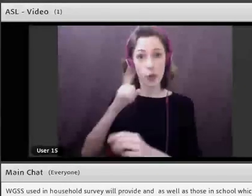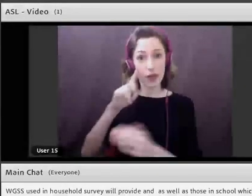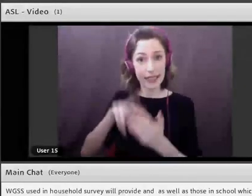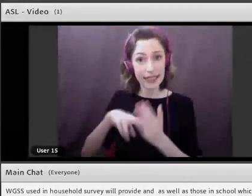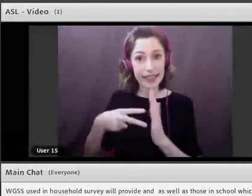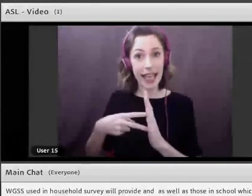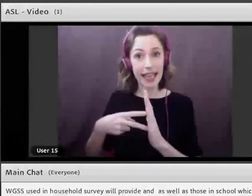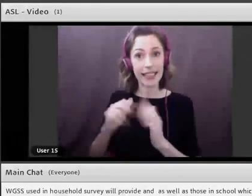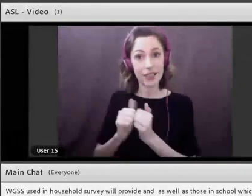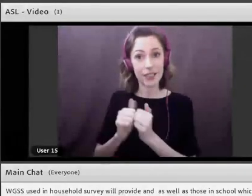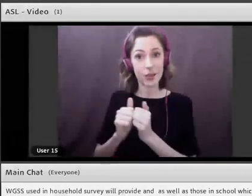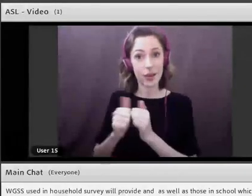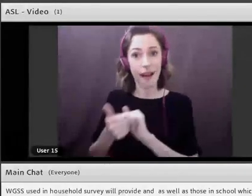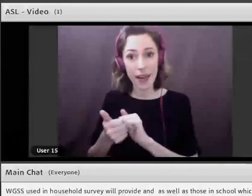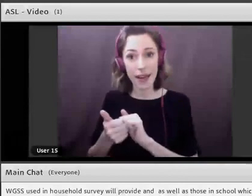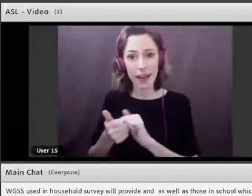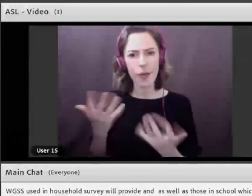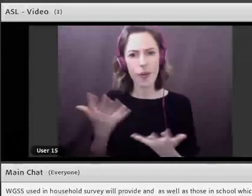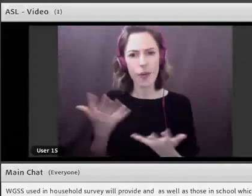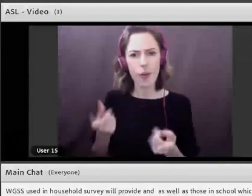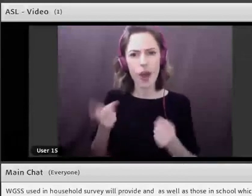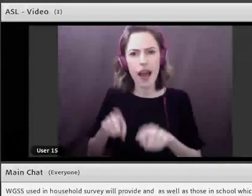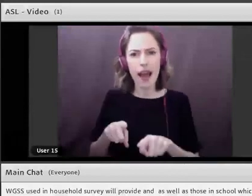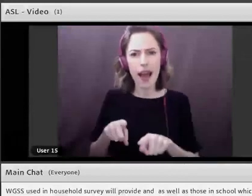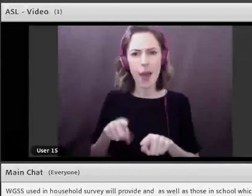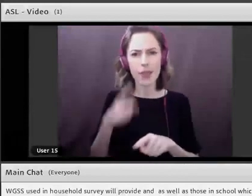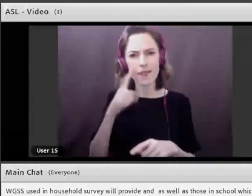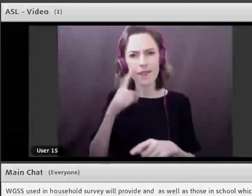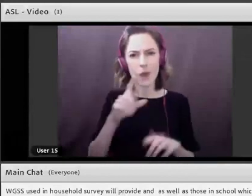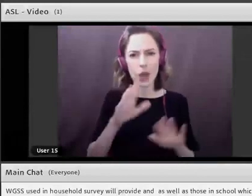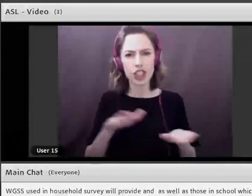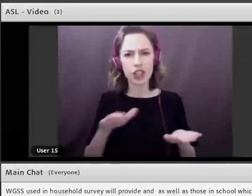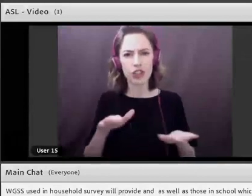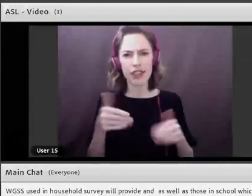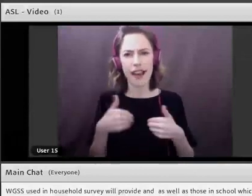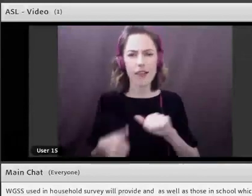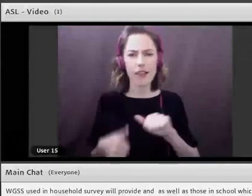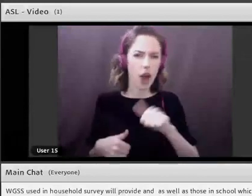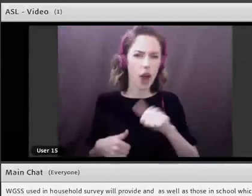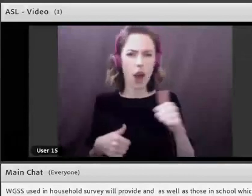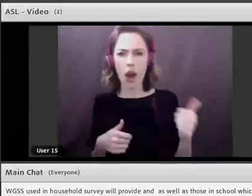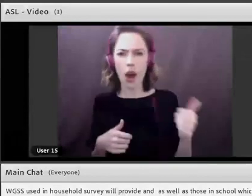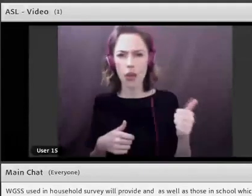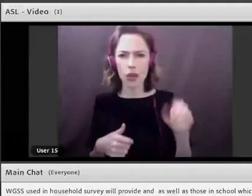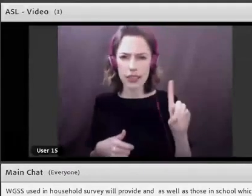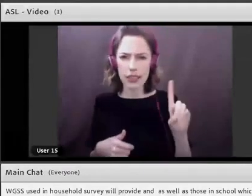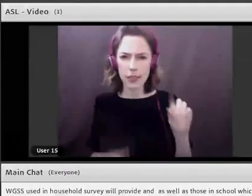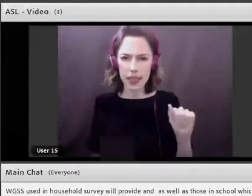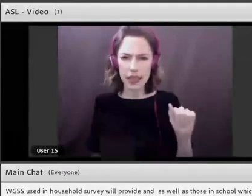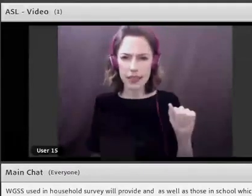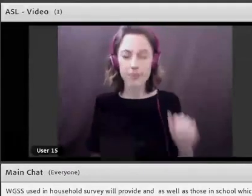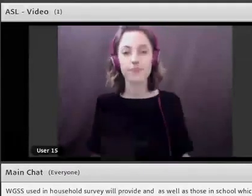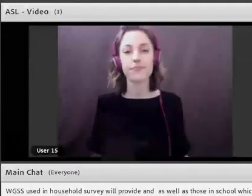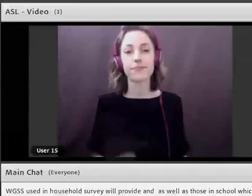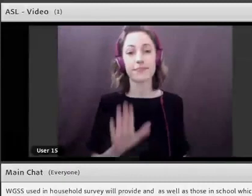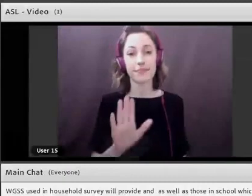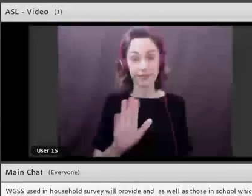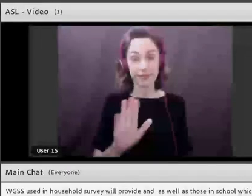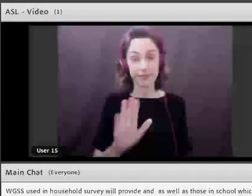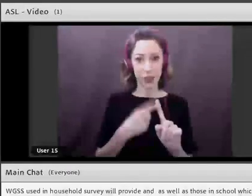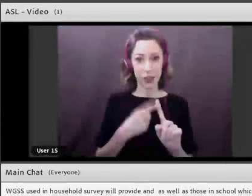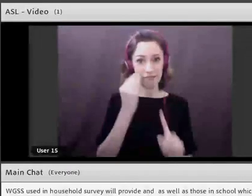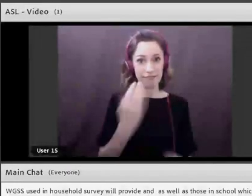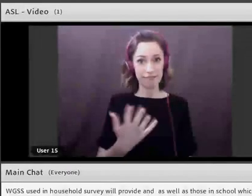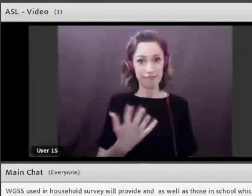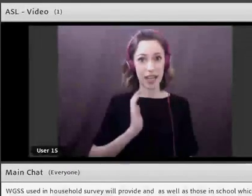children with other disabilities? So first, just to say that the scenarios are only exemplary. So if